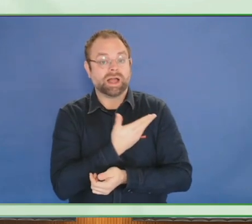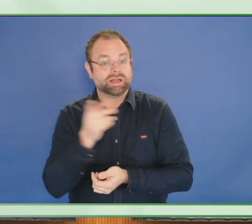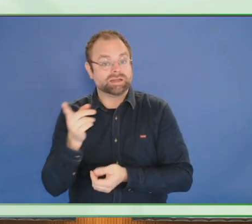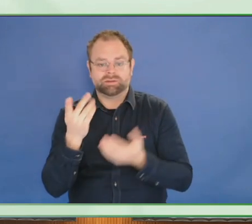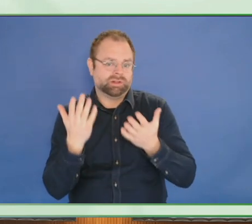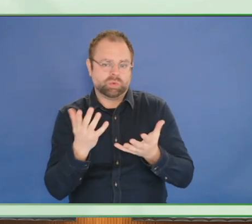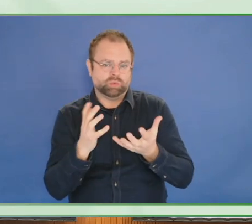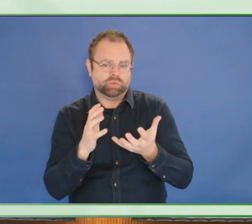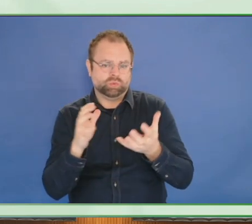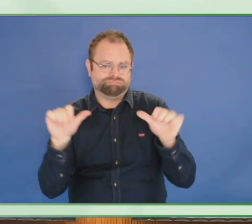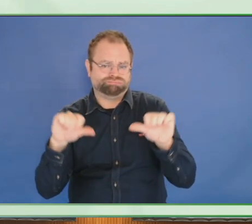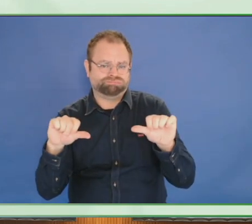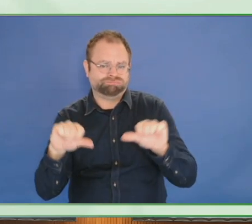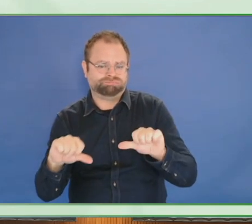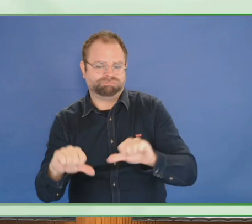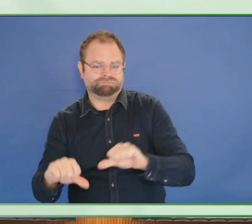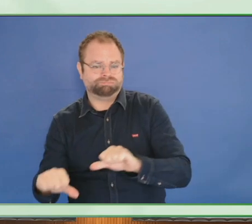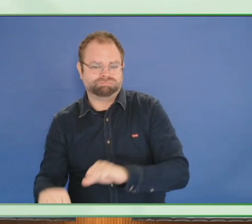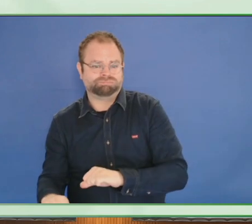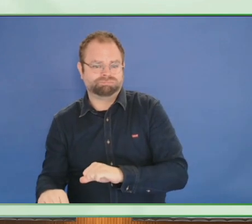expected to develop long-term disabilities.